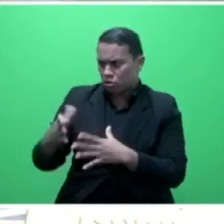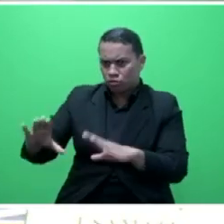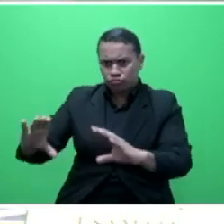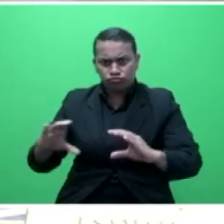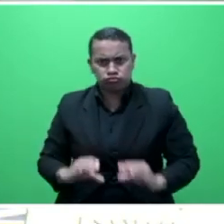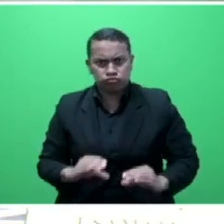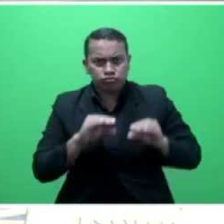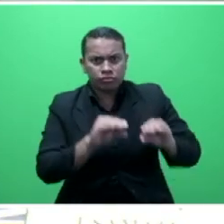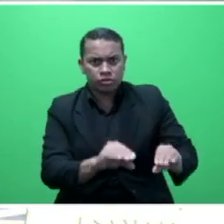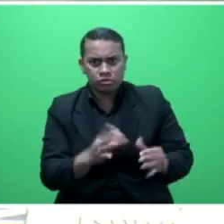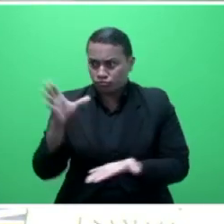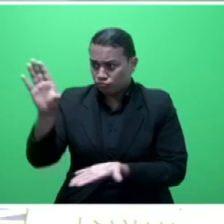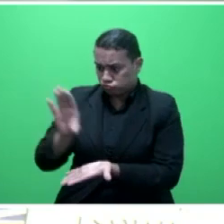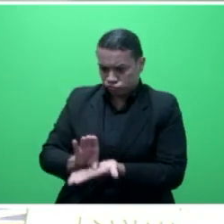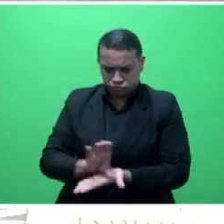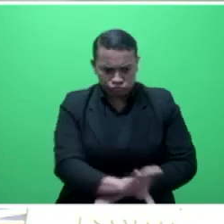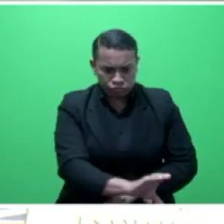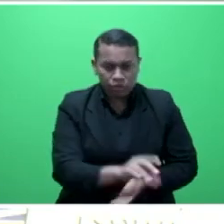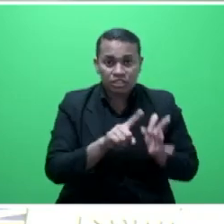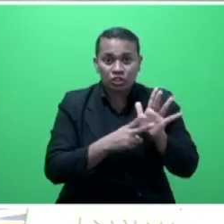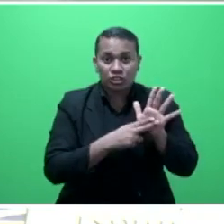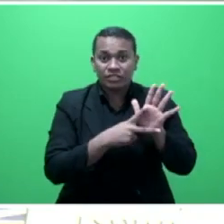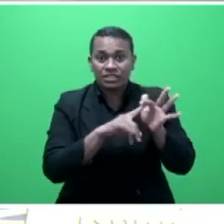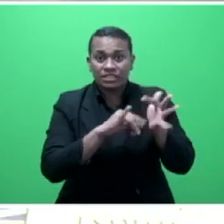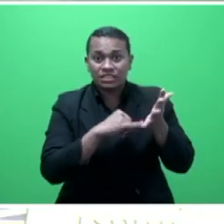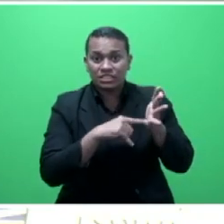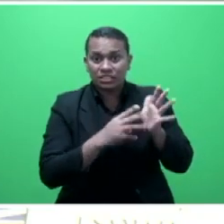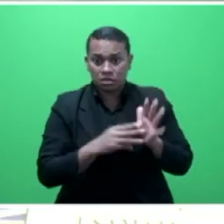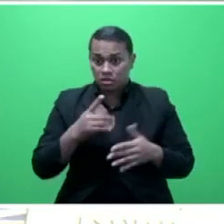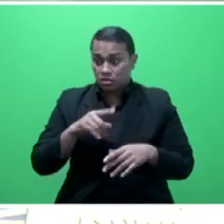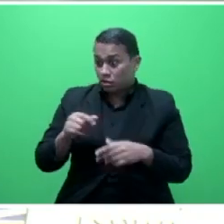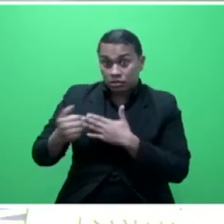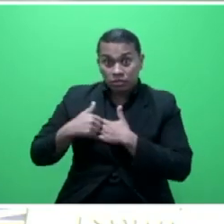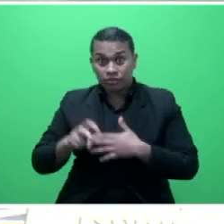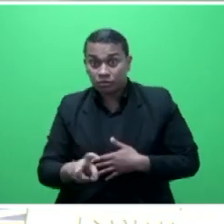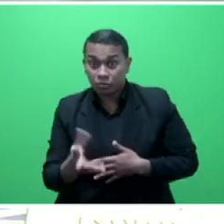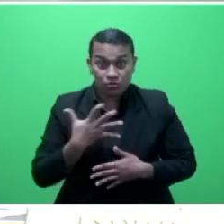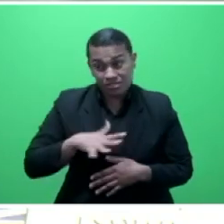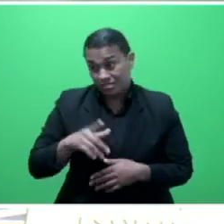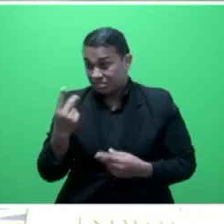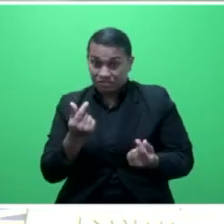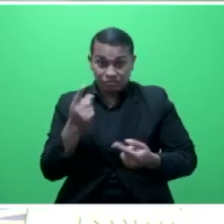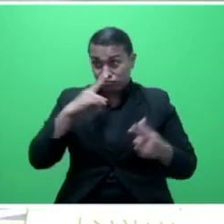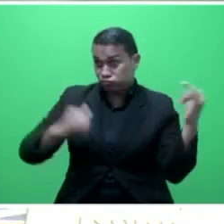it's safe to travel doesn't mean people will travel. But if the deals